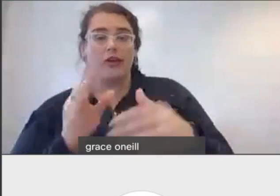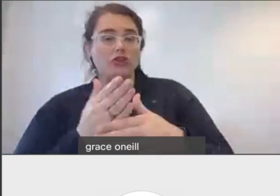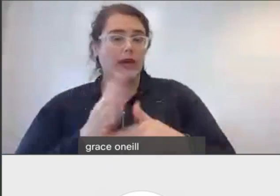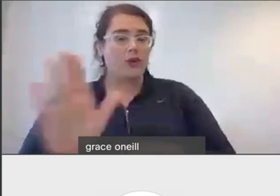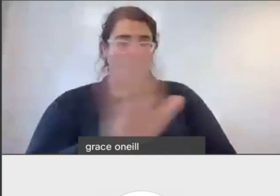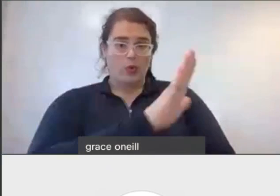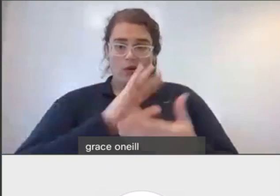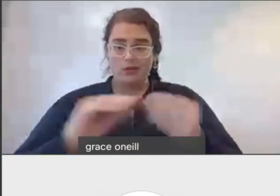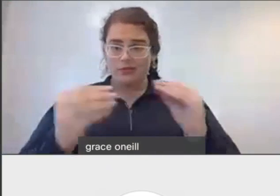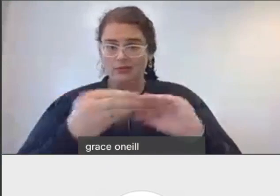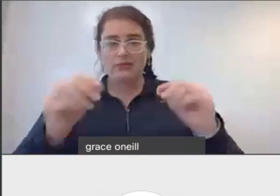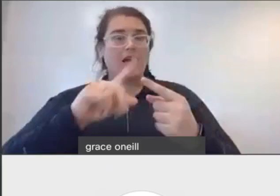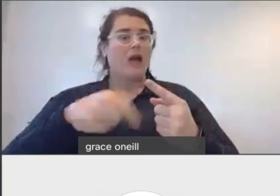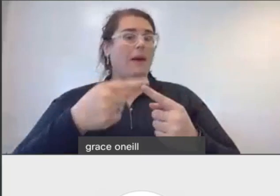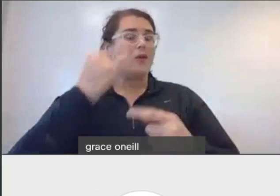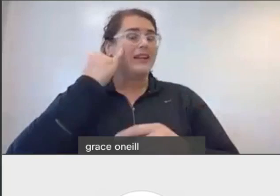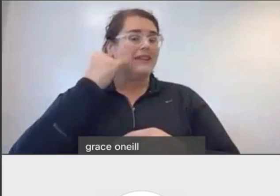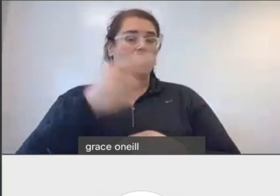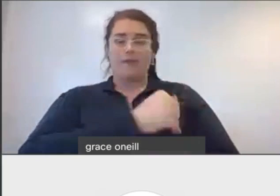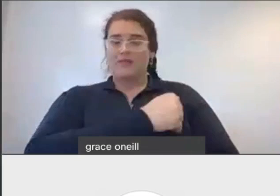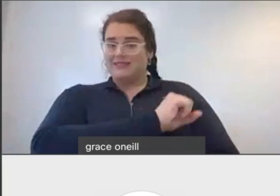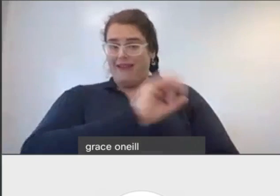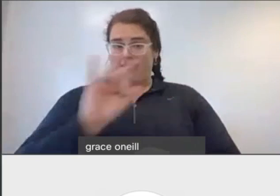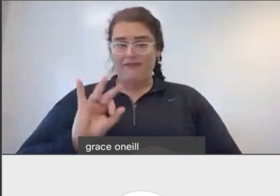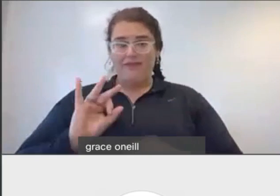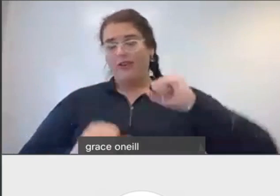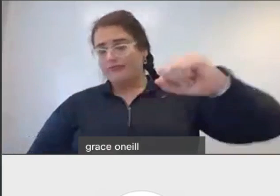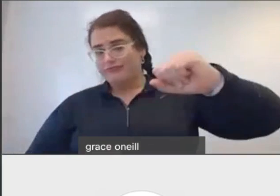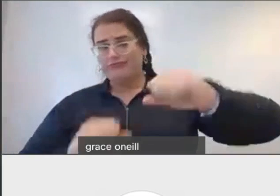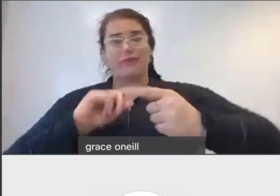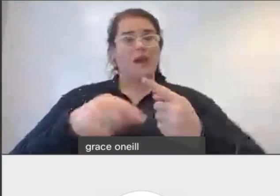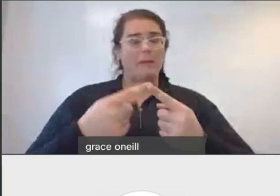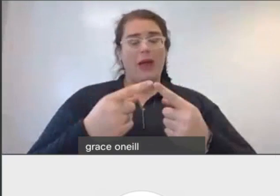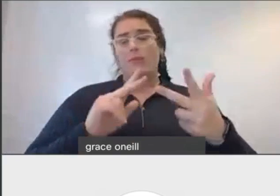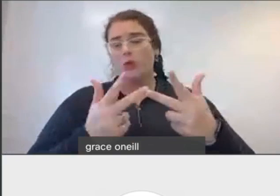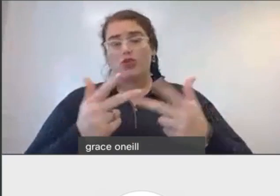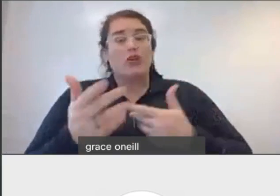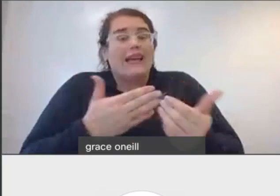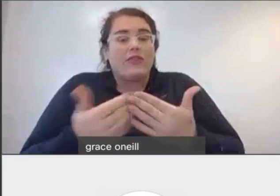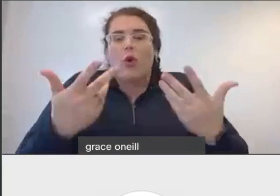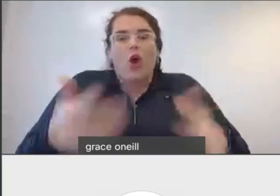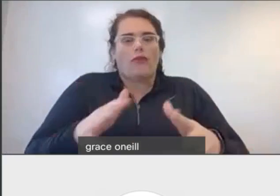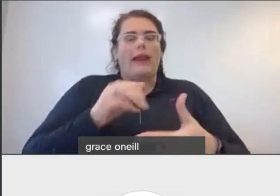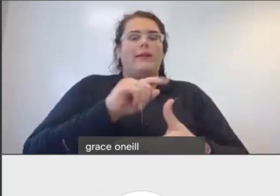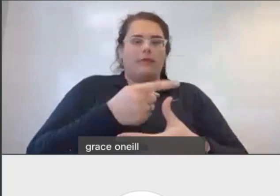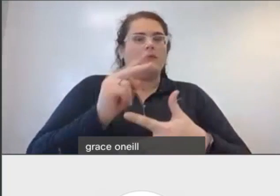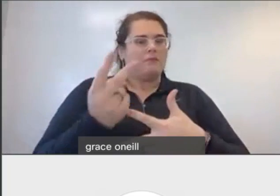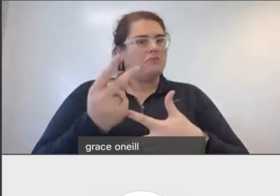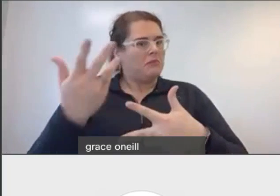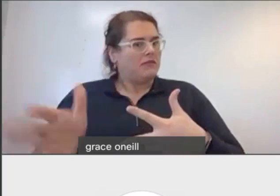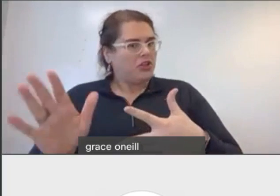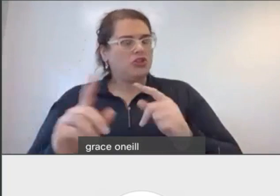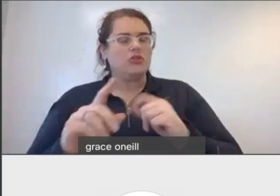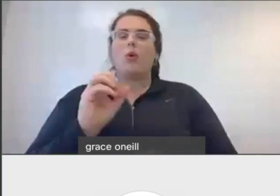who are now resistant about boosters, even though they've gotten a vaccine, or about how they deal with